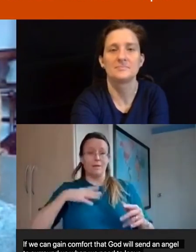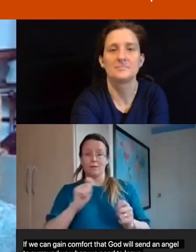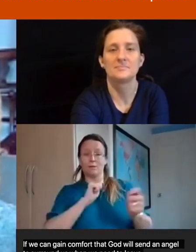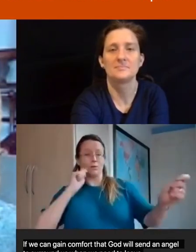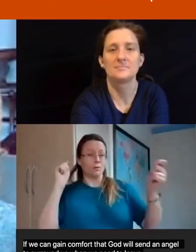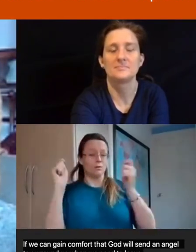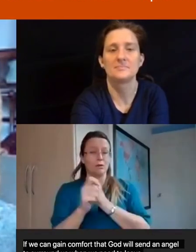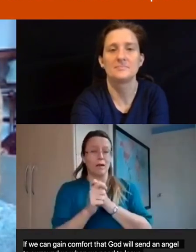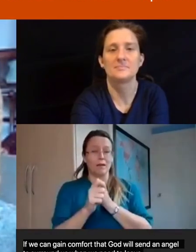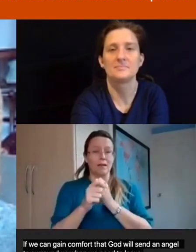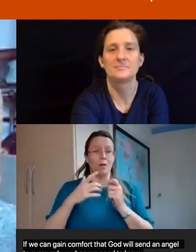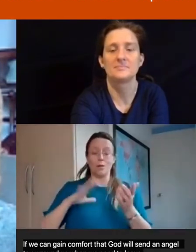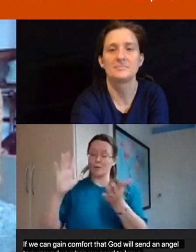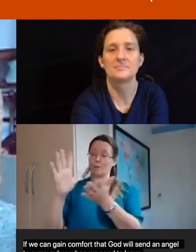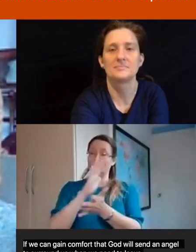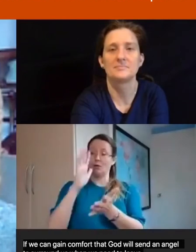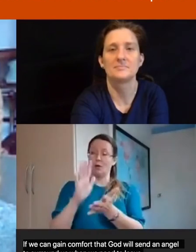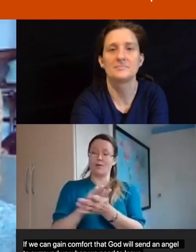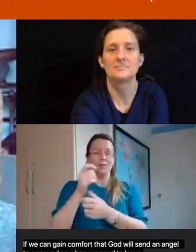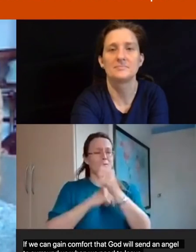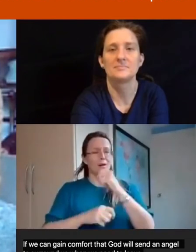I want to be joyful instead of angry.